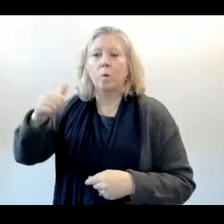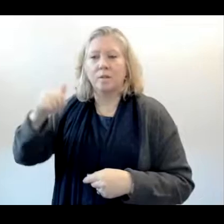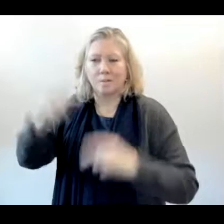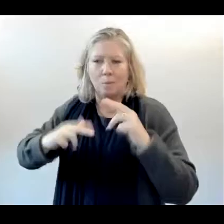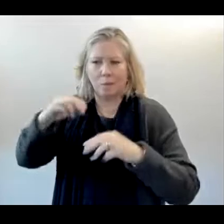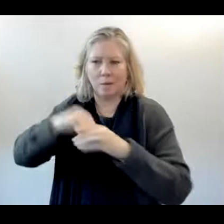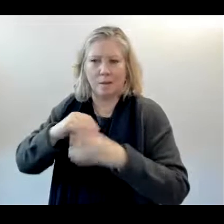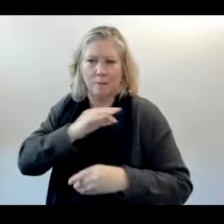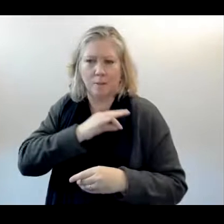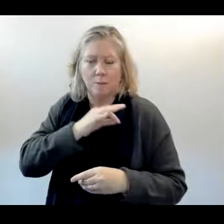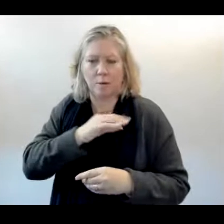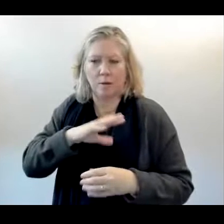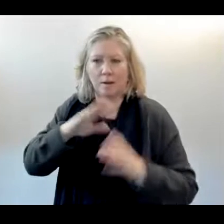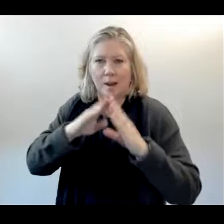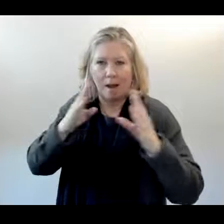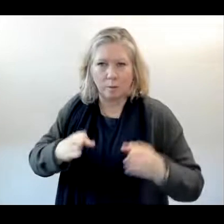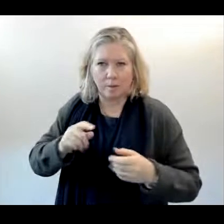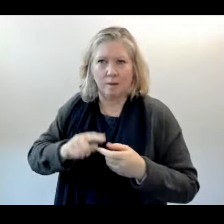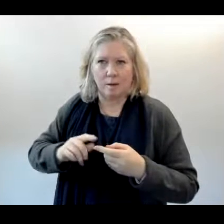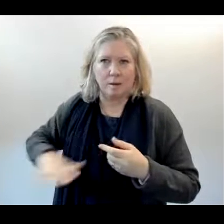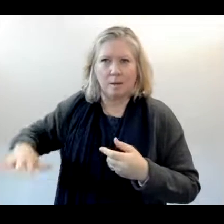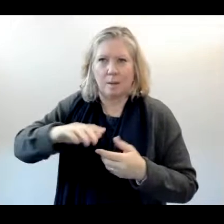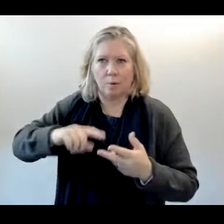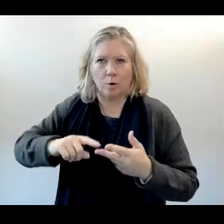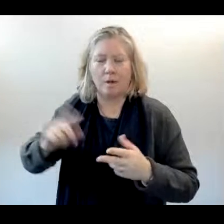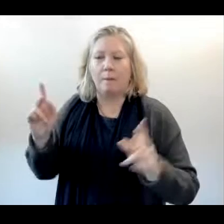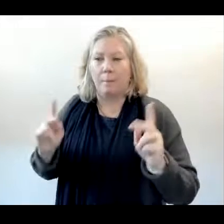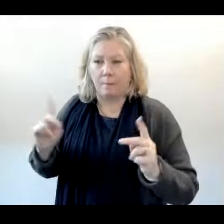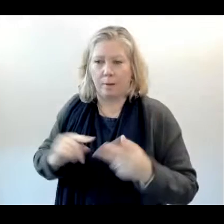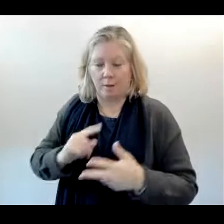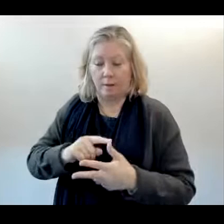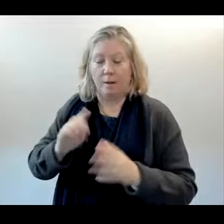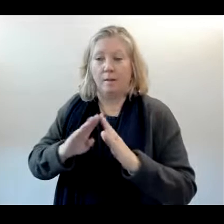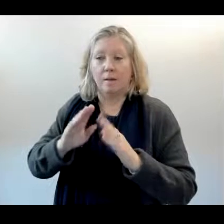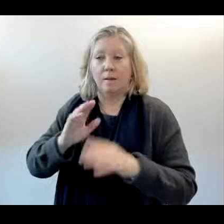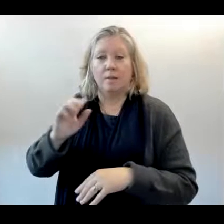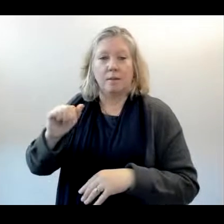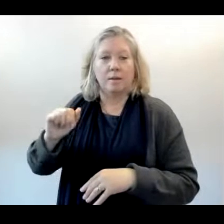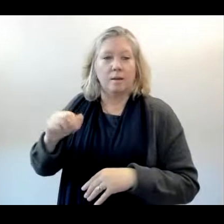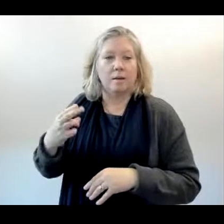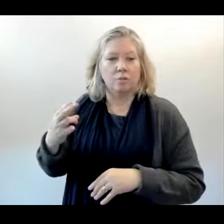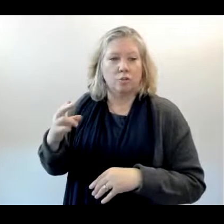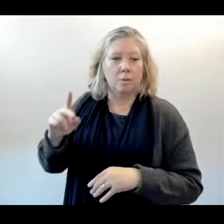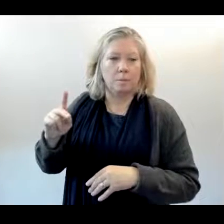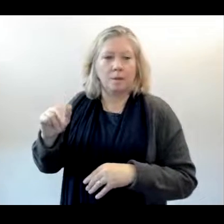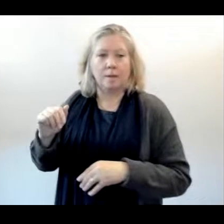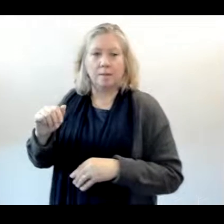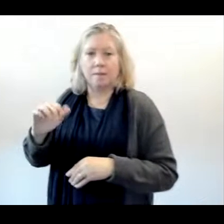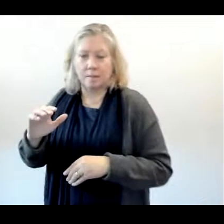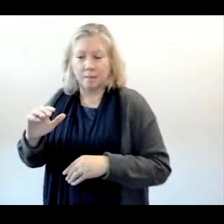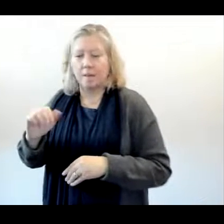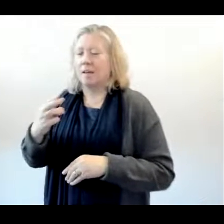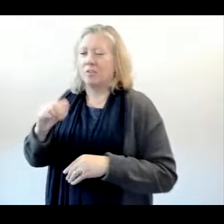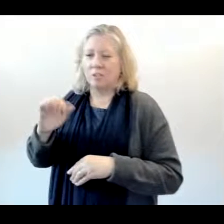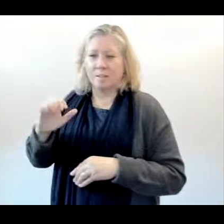components: housing, neighborhoods, and people. The Housing Authority of the City of Pittsburgh is the implementation entity for the housing component